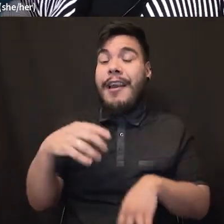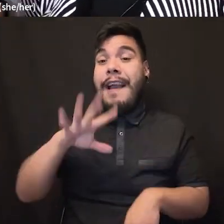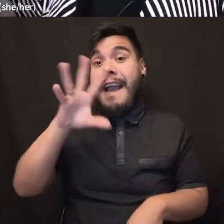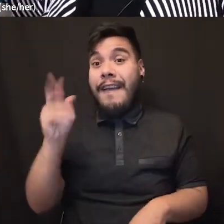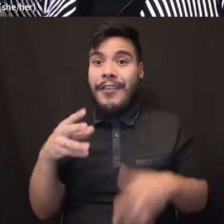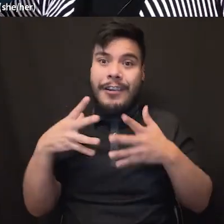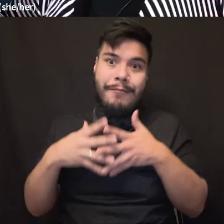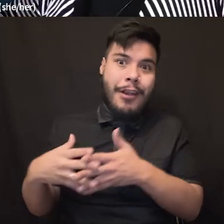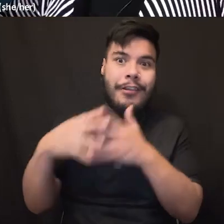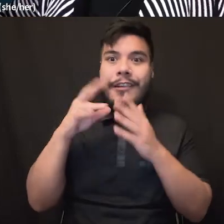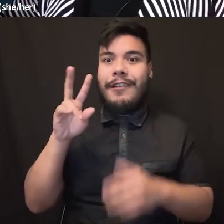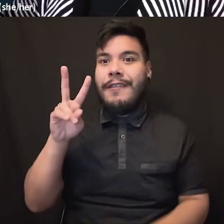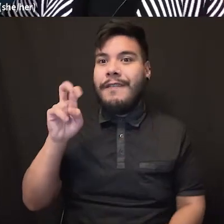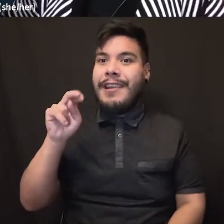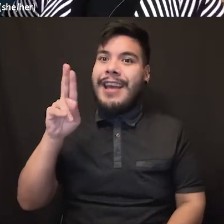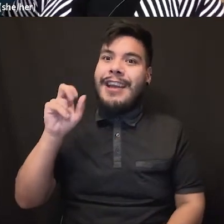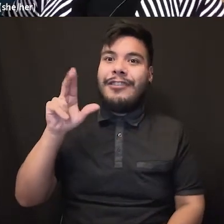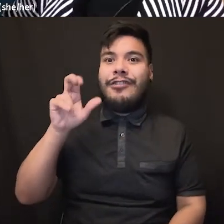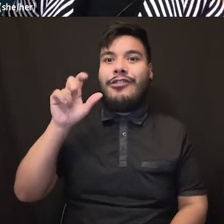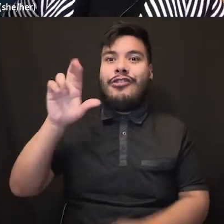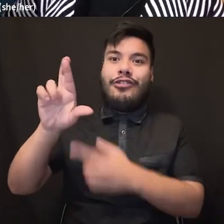English.